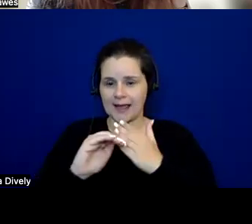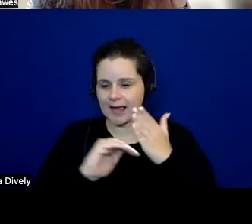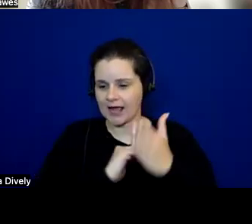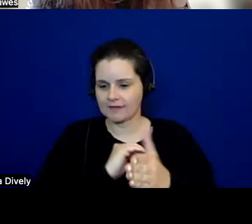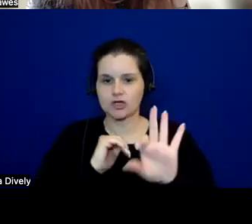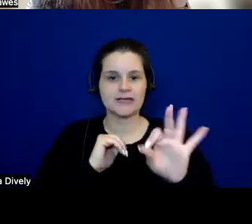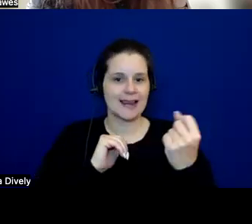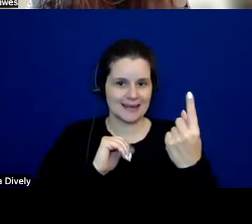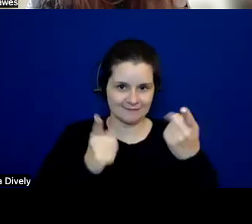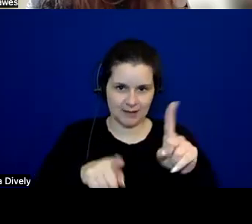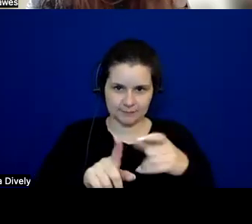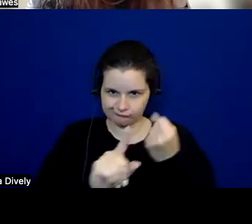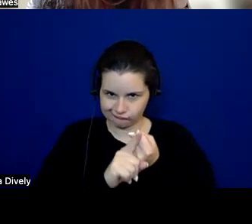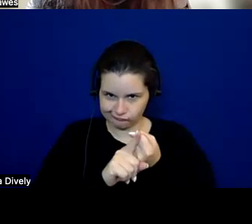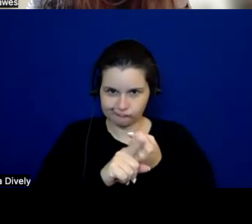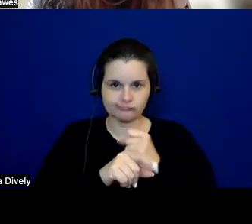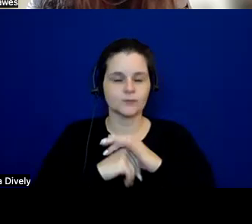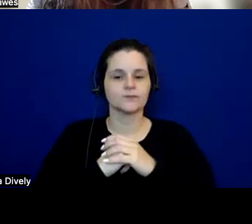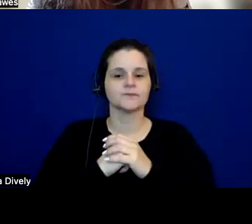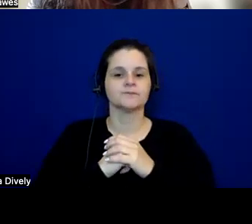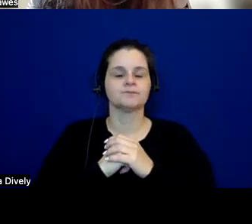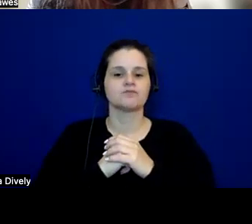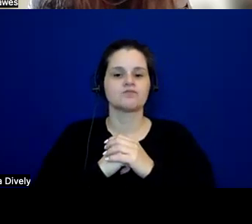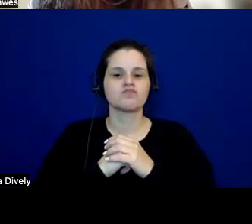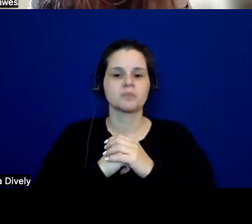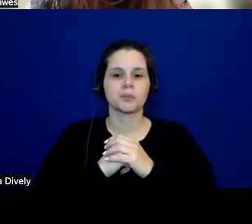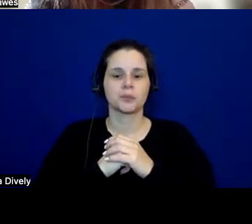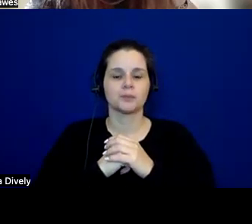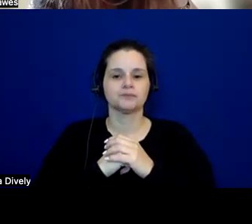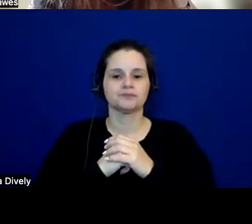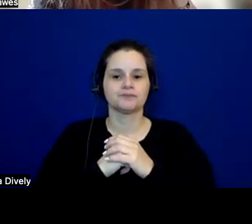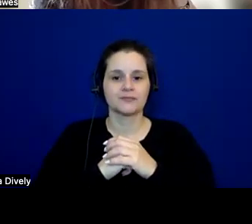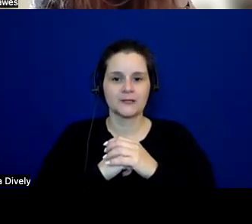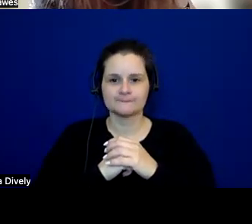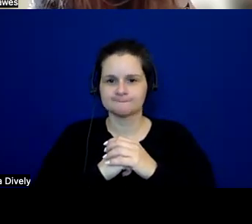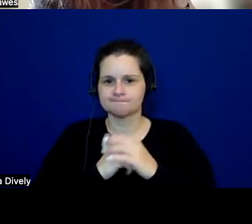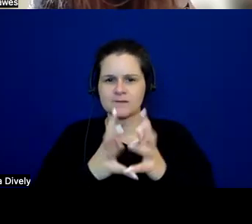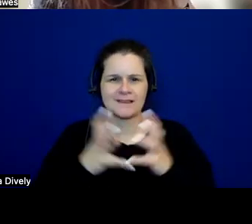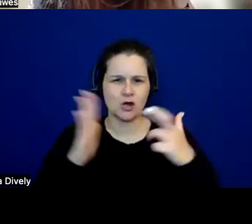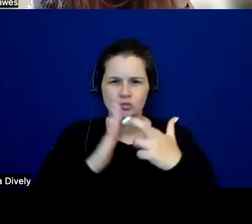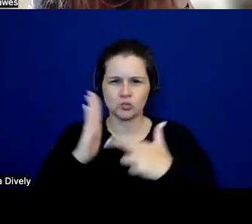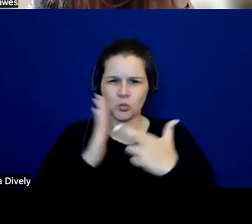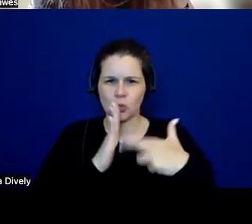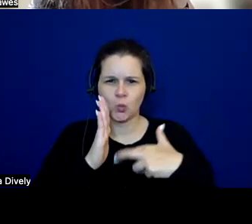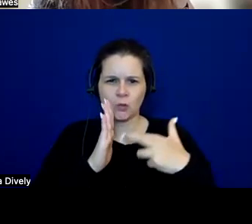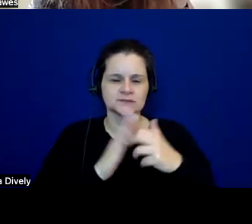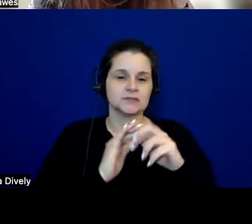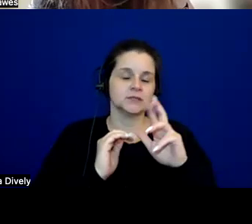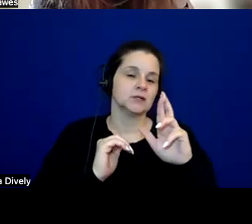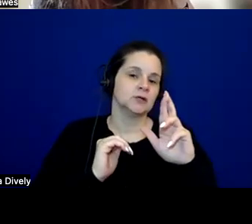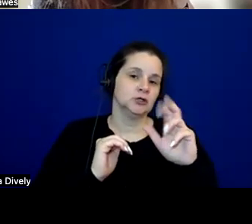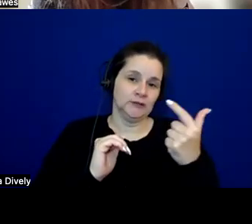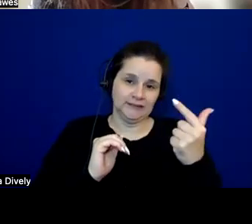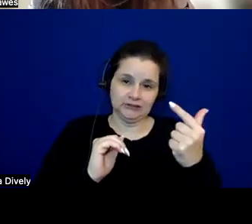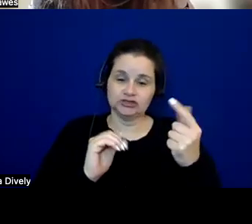9/11, and there was a bunch of rules that and regulations that the banks